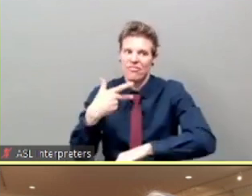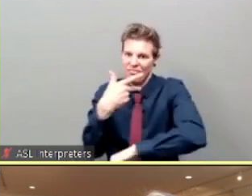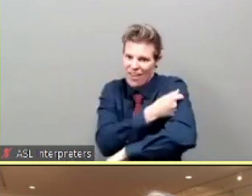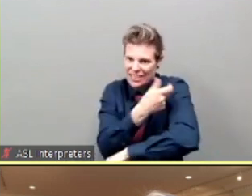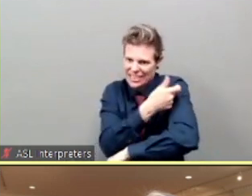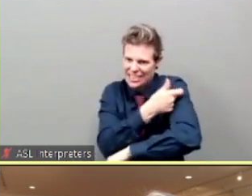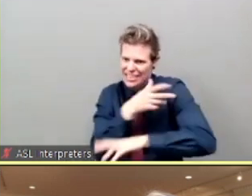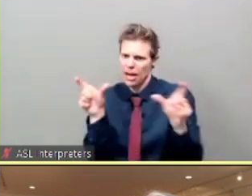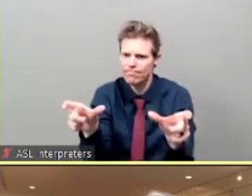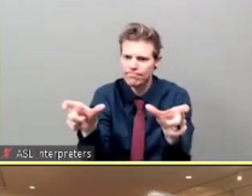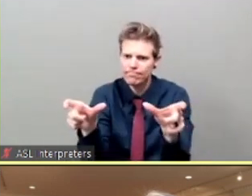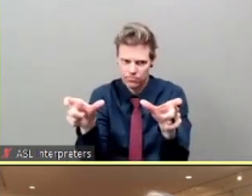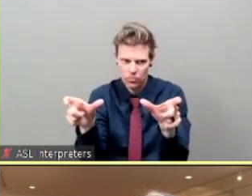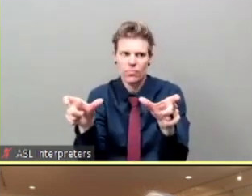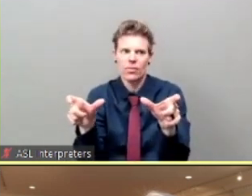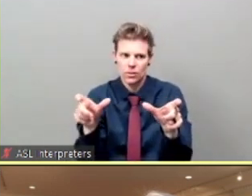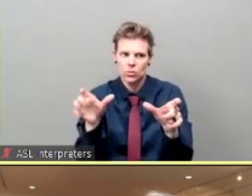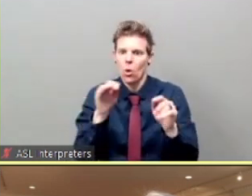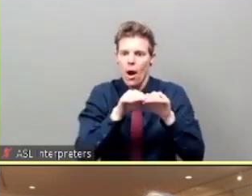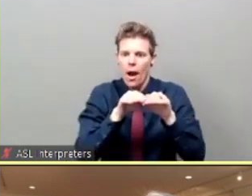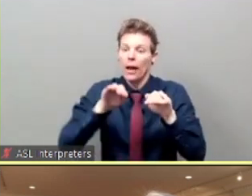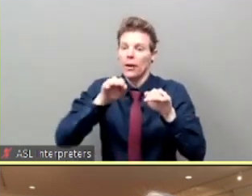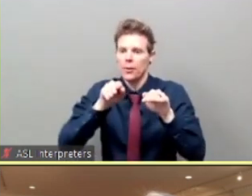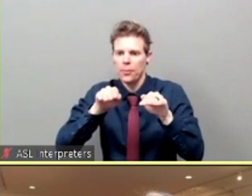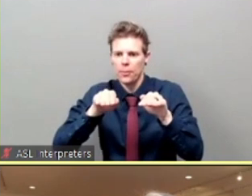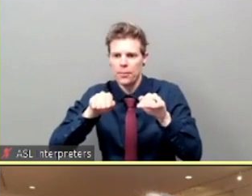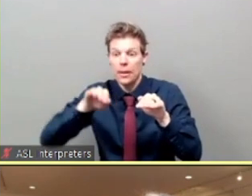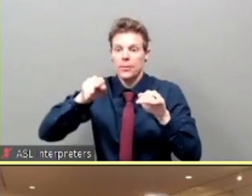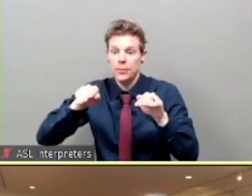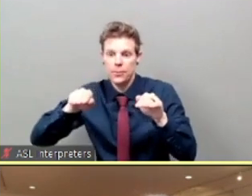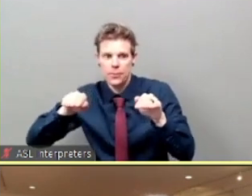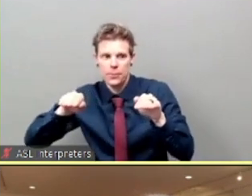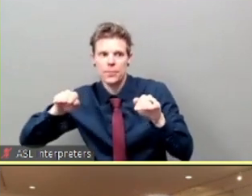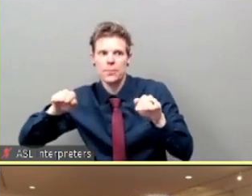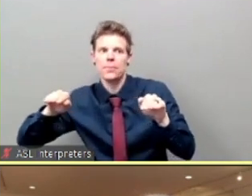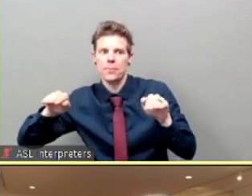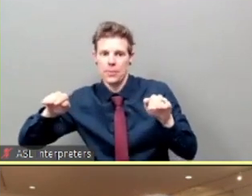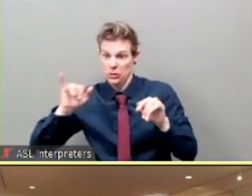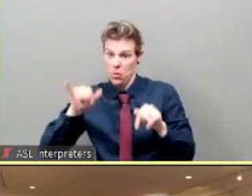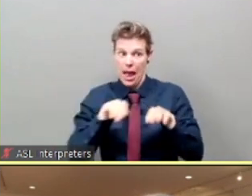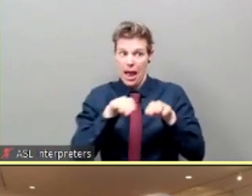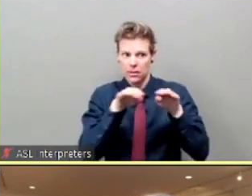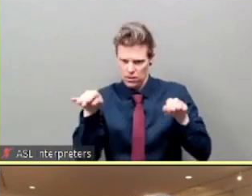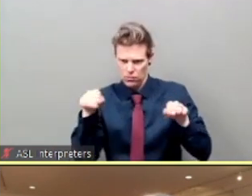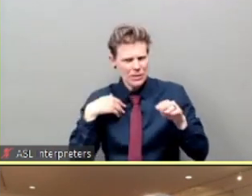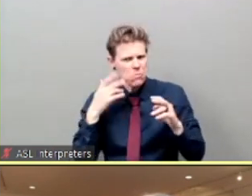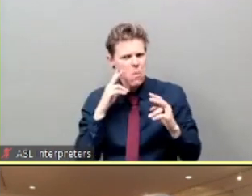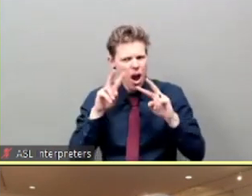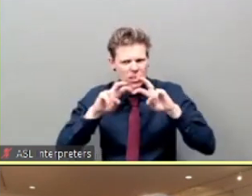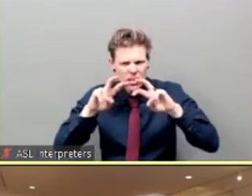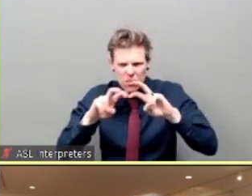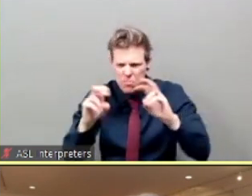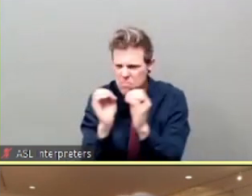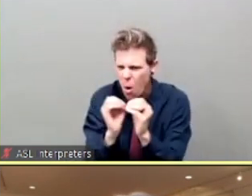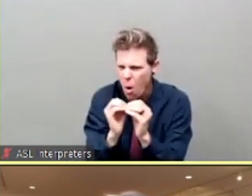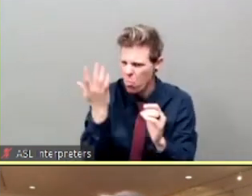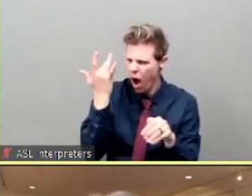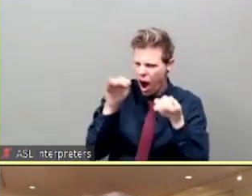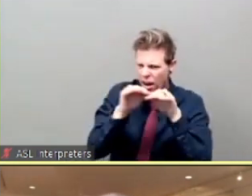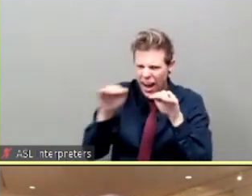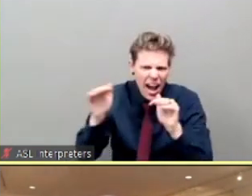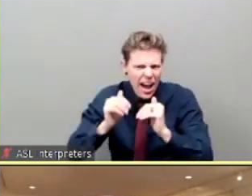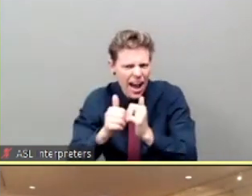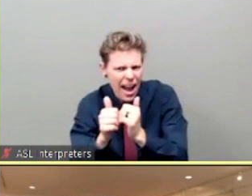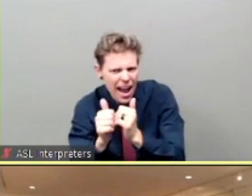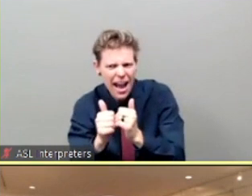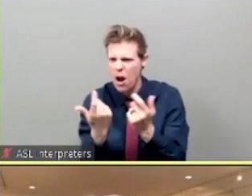about plateaus, when things are stable, it's a good time to reassess, good time to think about our metrics, set new goals and targets. And